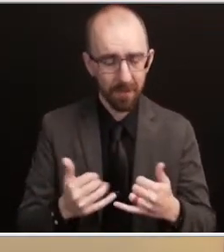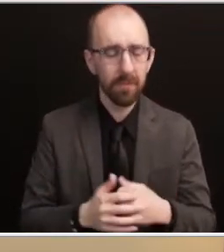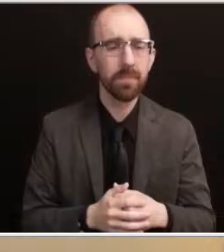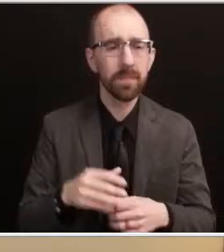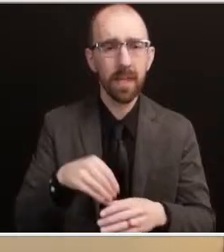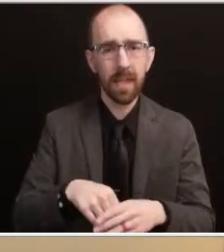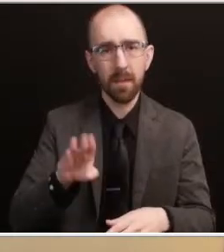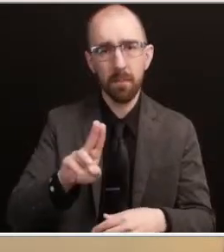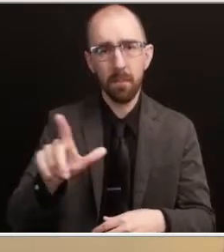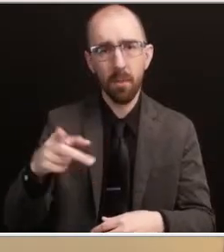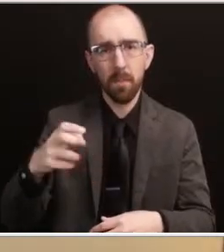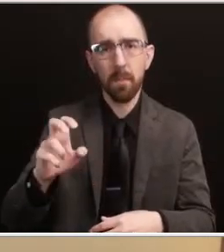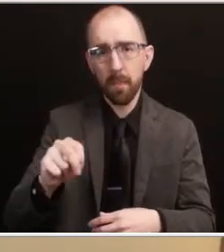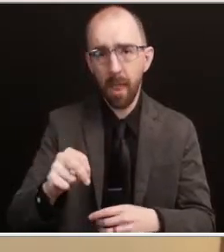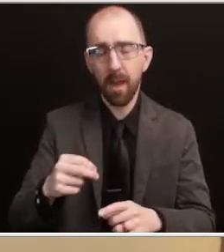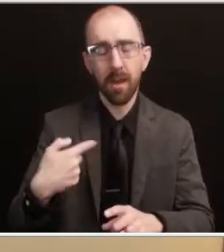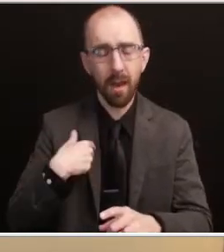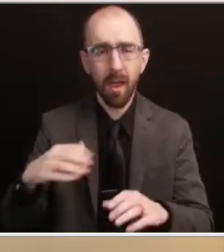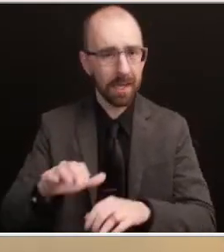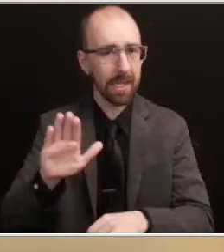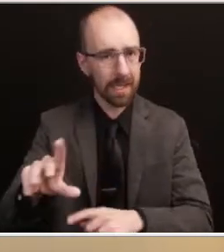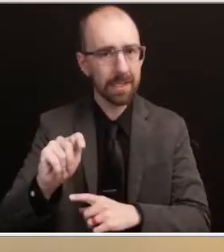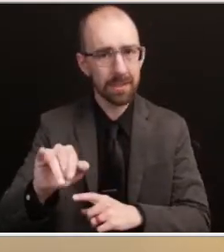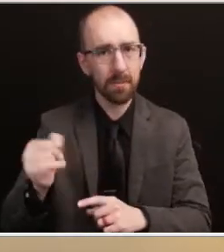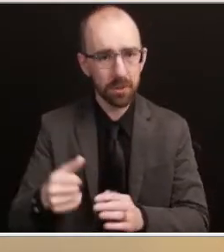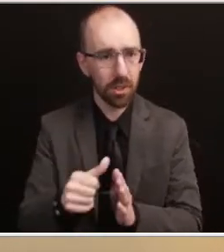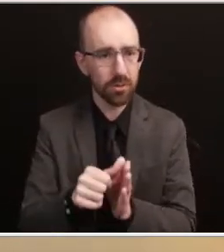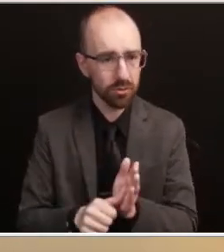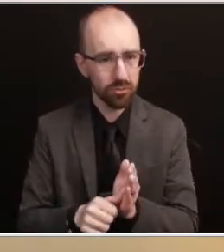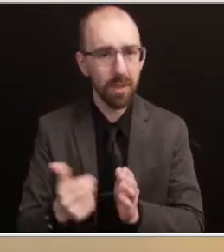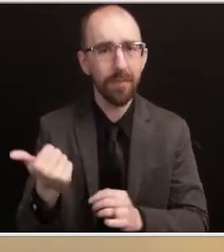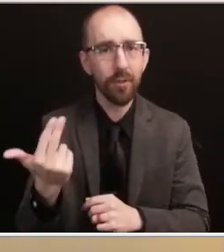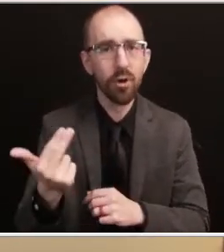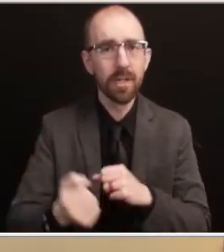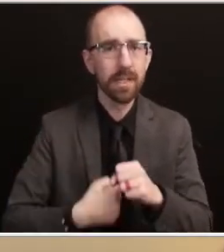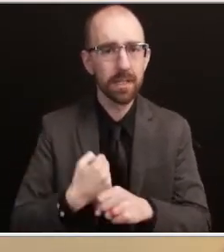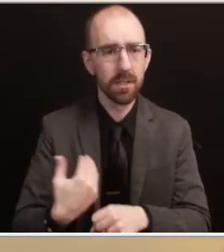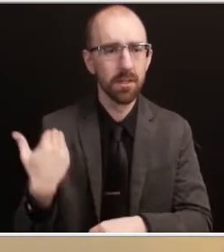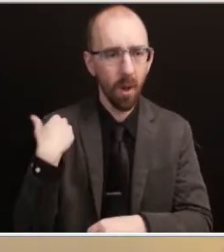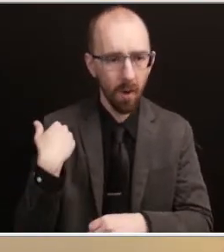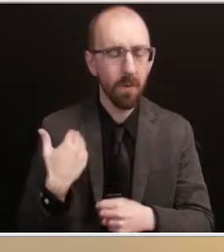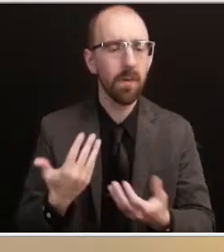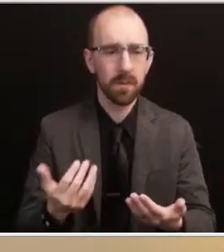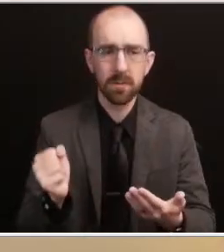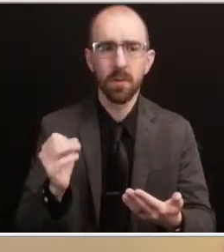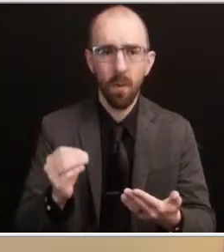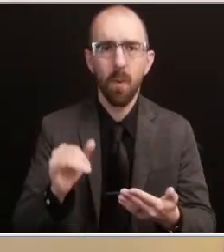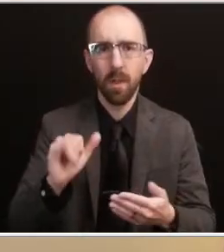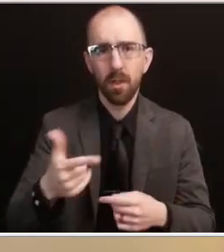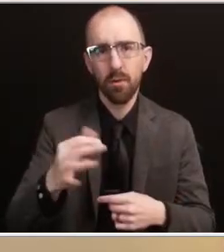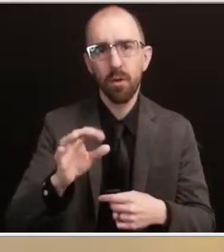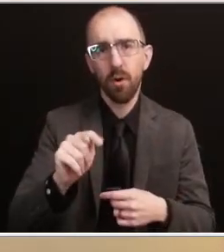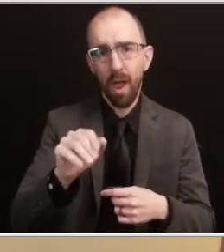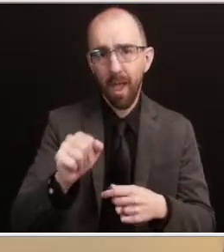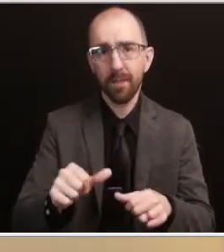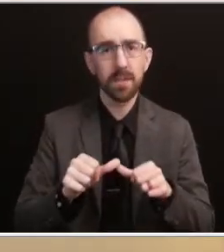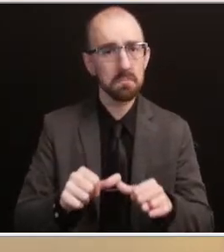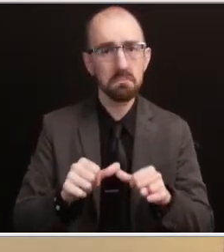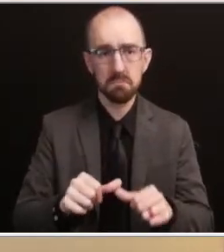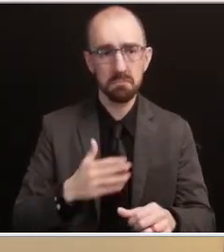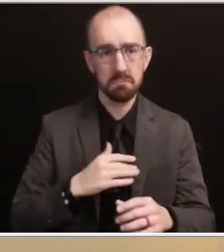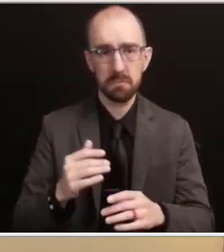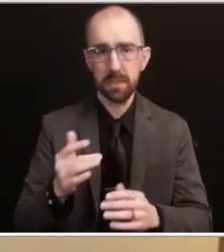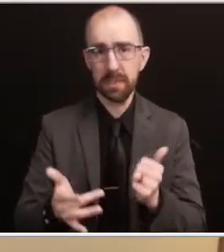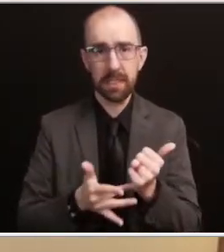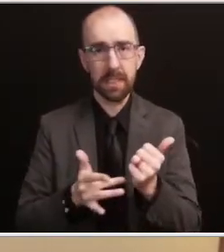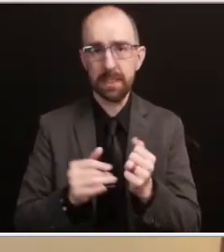our bullpen that I did his Tommy John surgery 13 years ago. So these grafts are holding up. My technique is